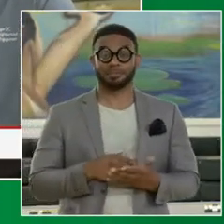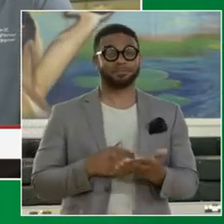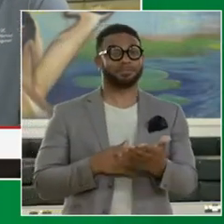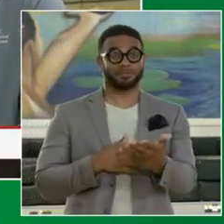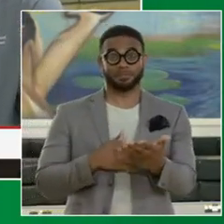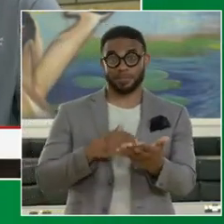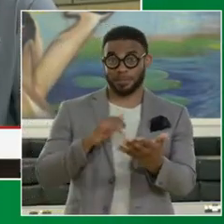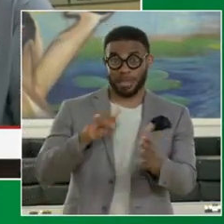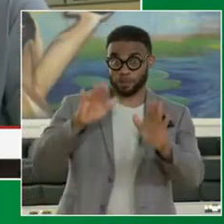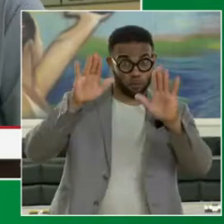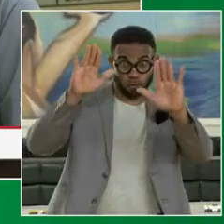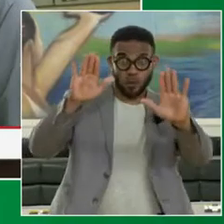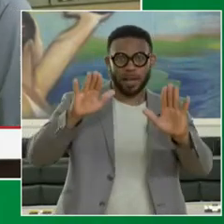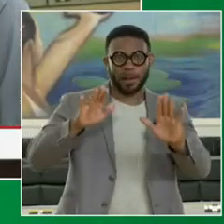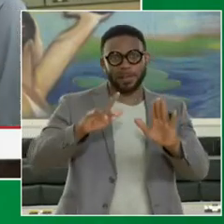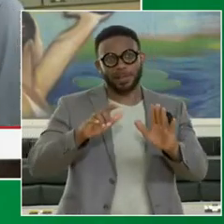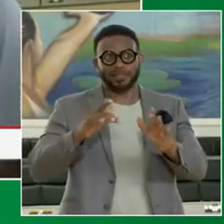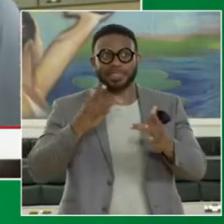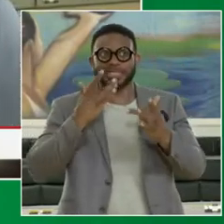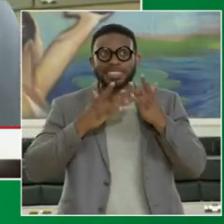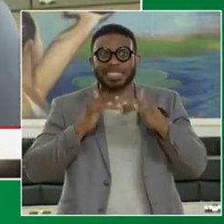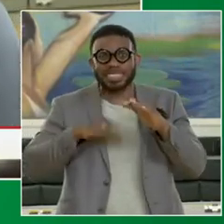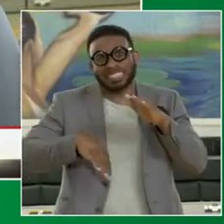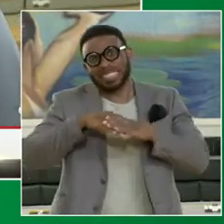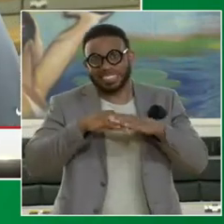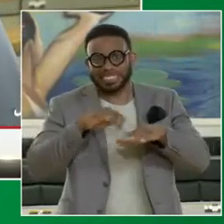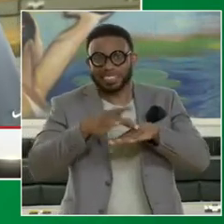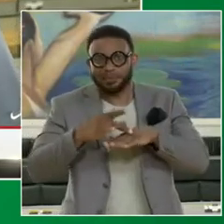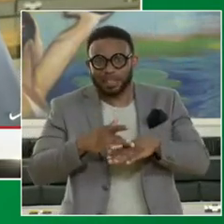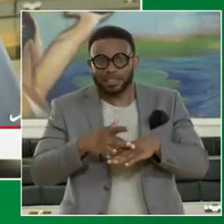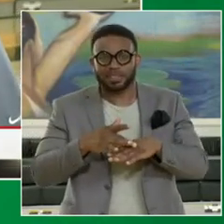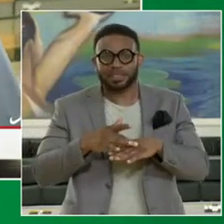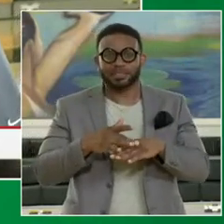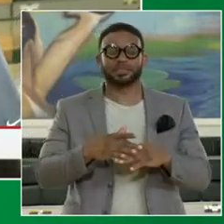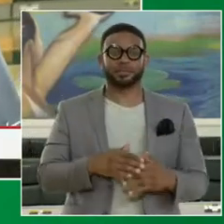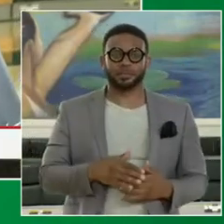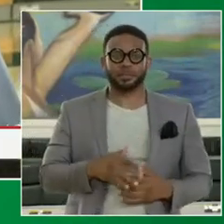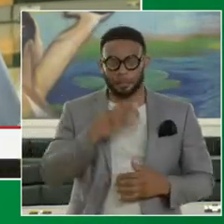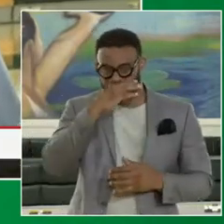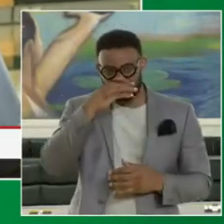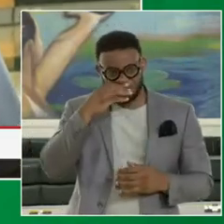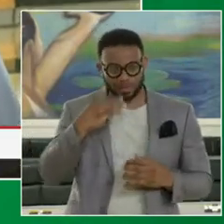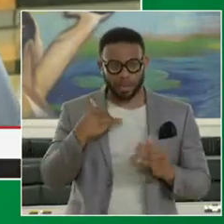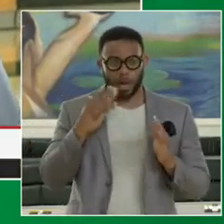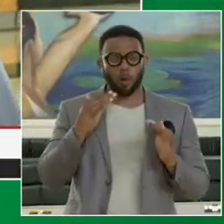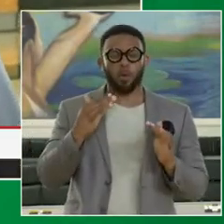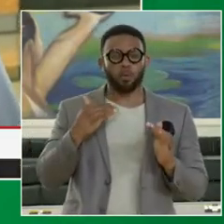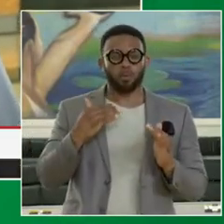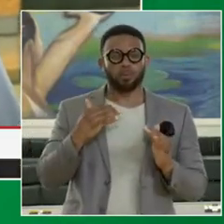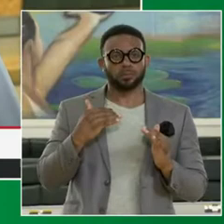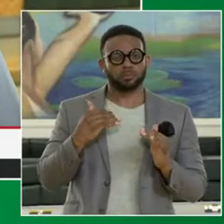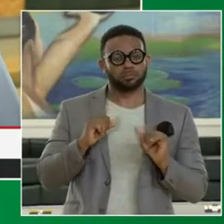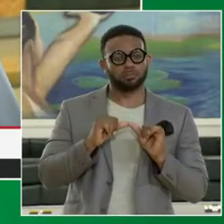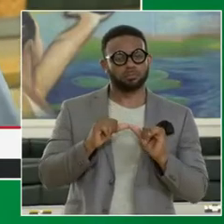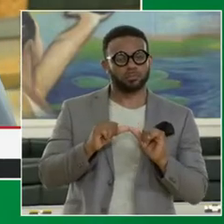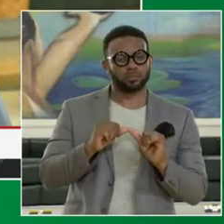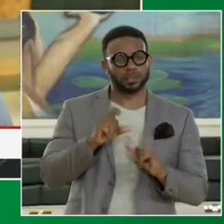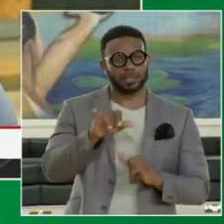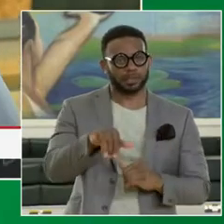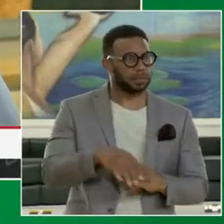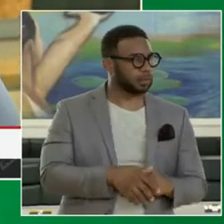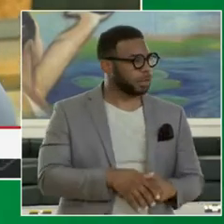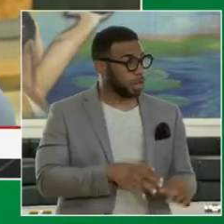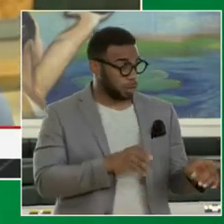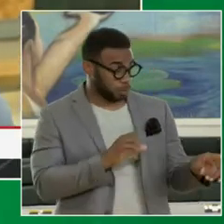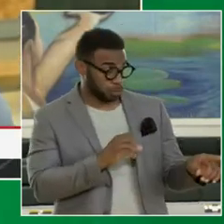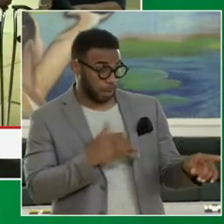that speaks volume to the support and services that individuals receive at the ONE's office. Okay.